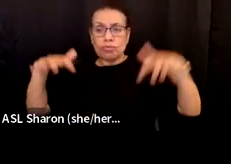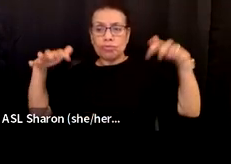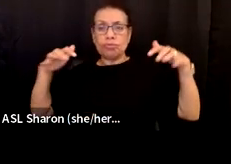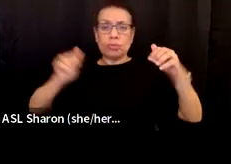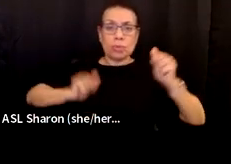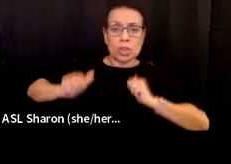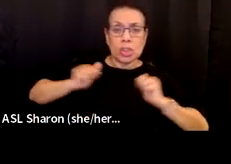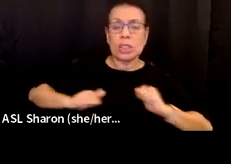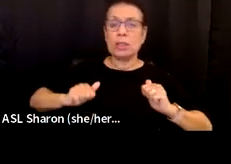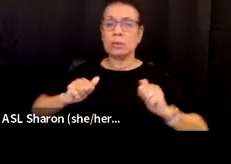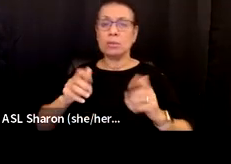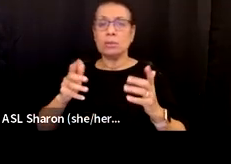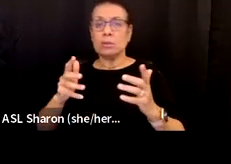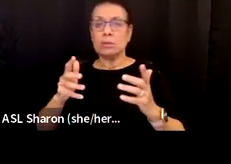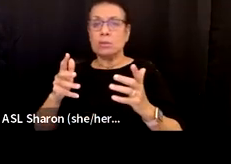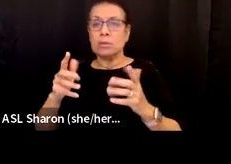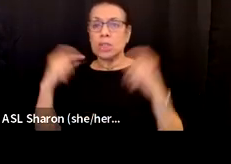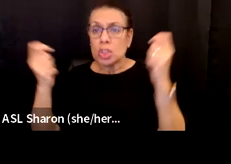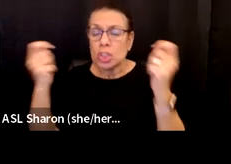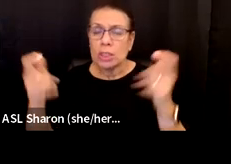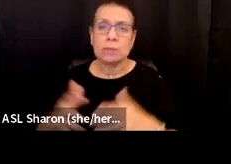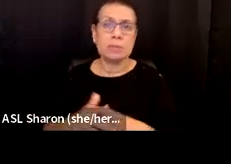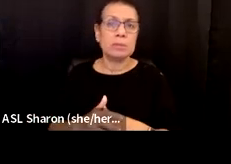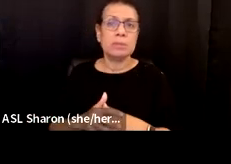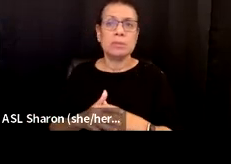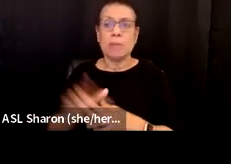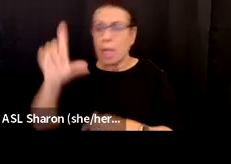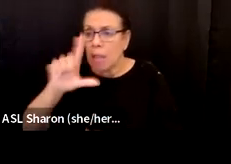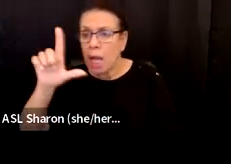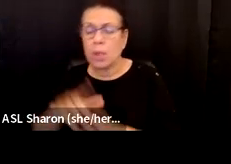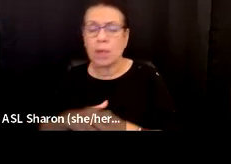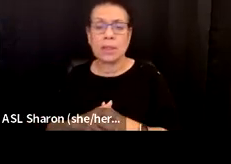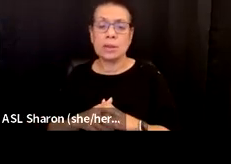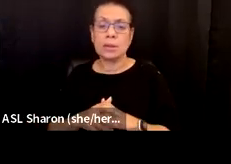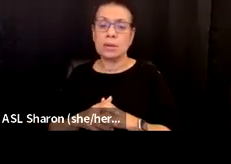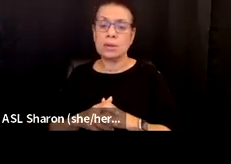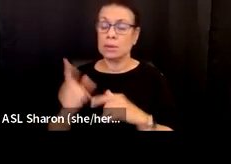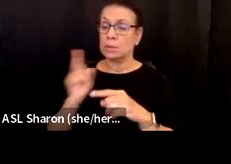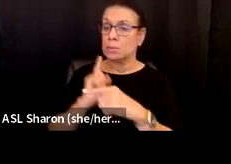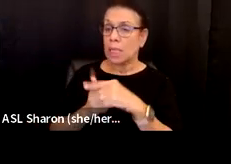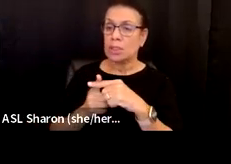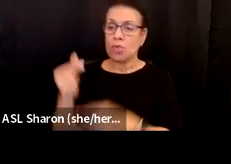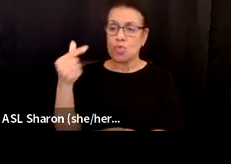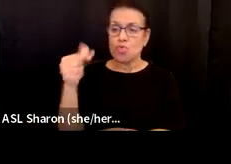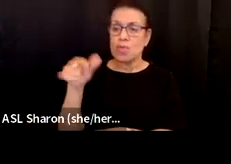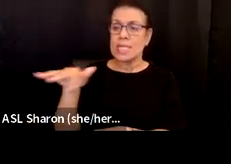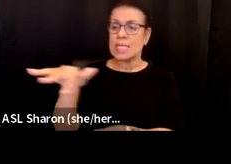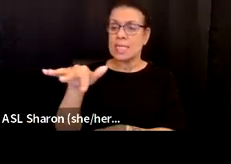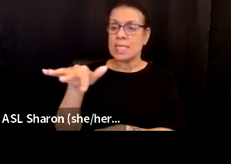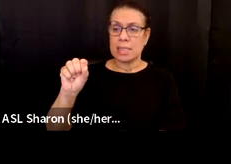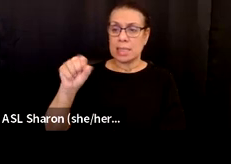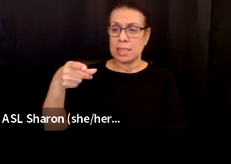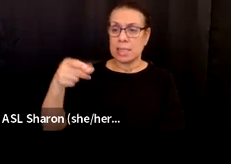spaces as well as opportunities to receive additional support and for green spaces at their school